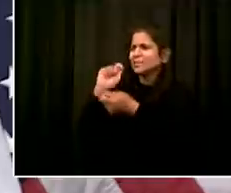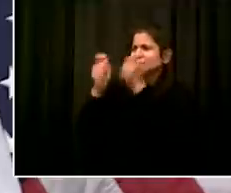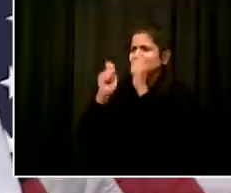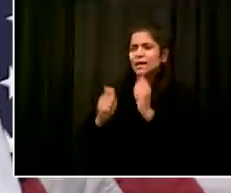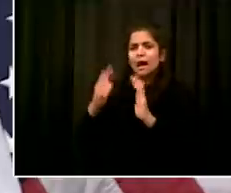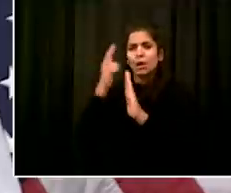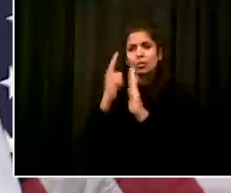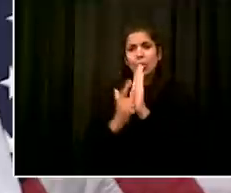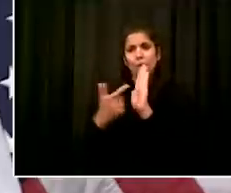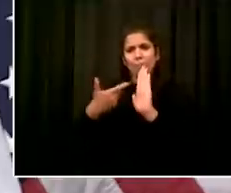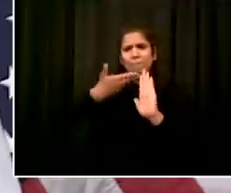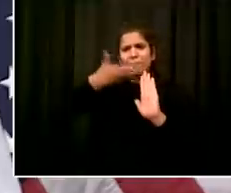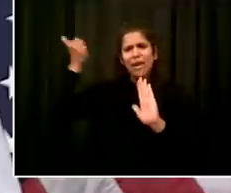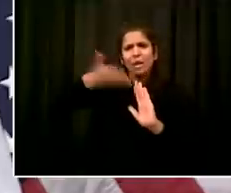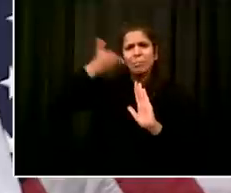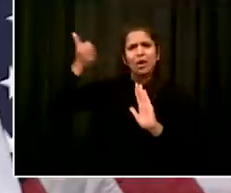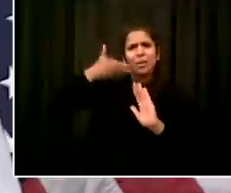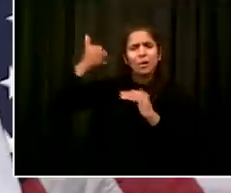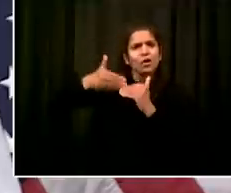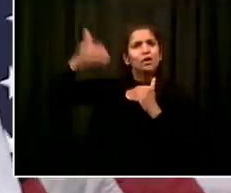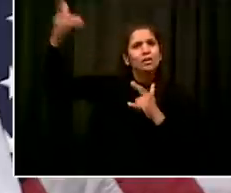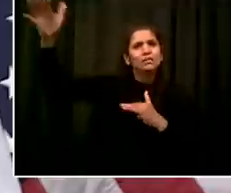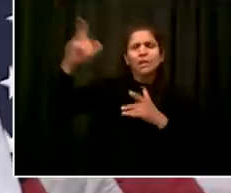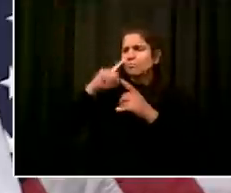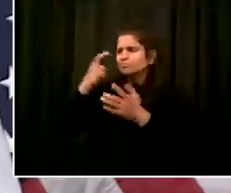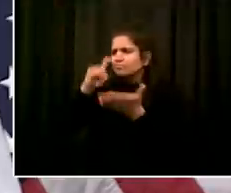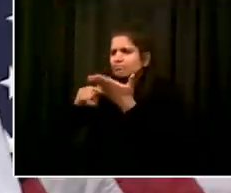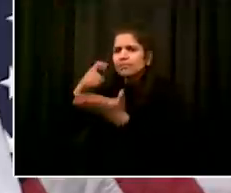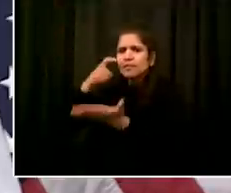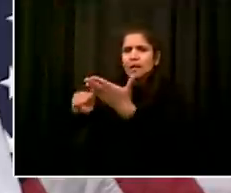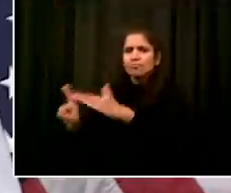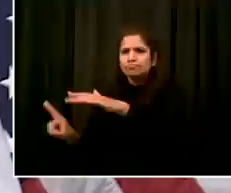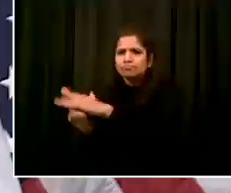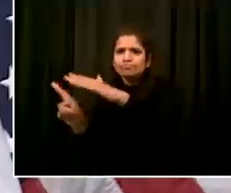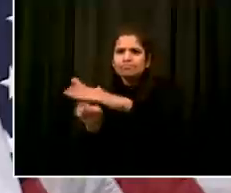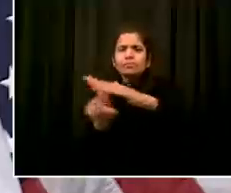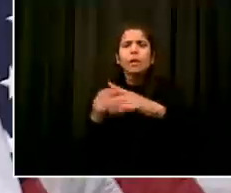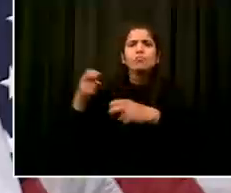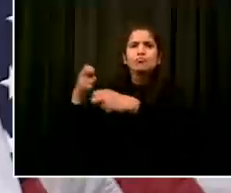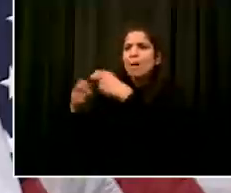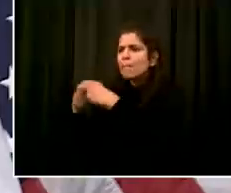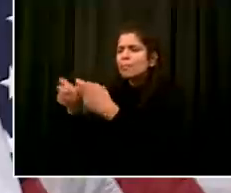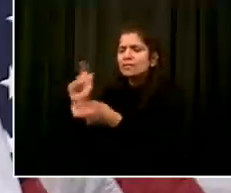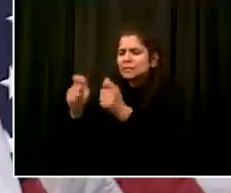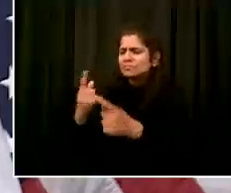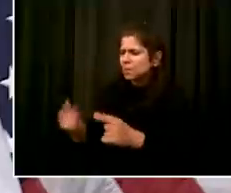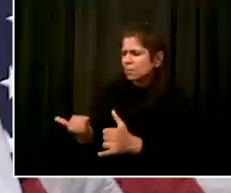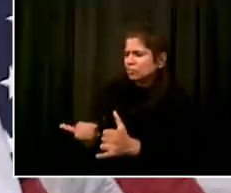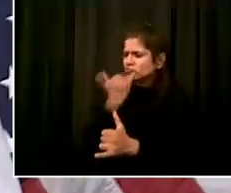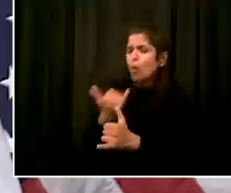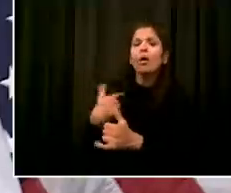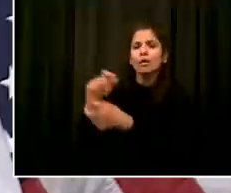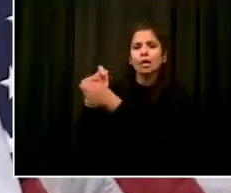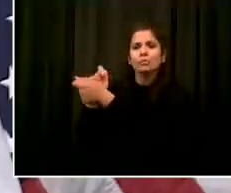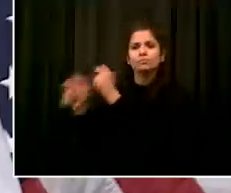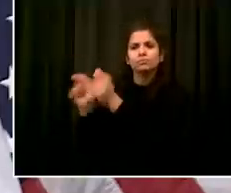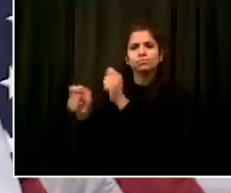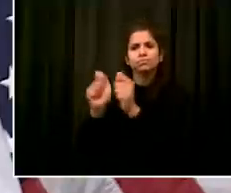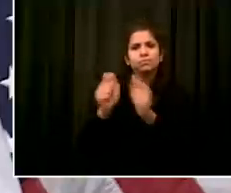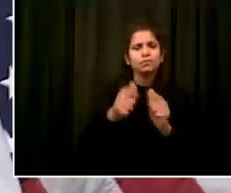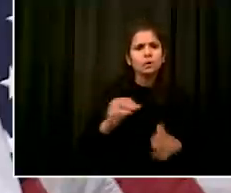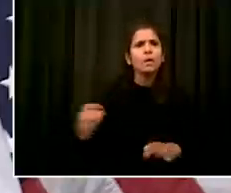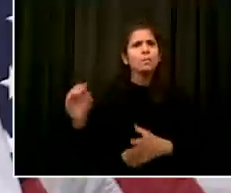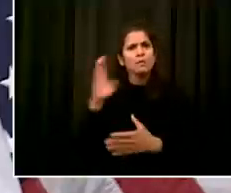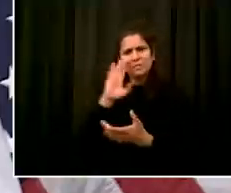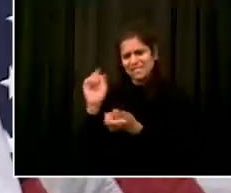them any less proud of their profession. It doesn't make them any less people who came up from the grassroots and became leaders. And that's something,